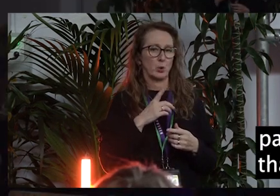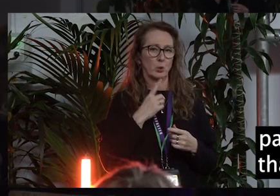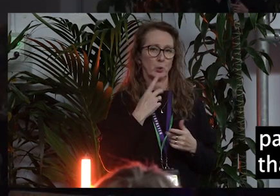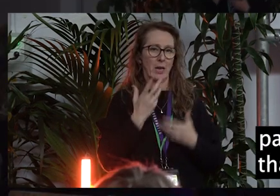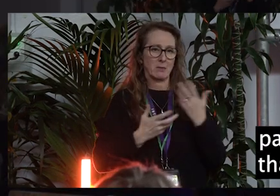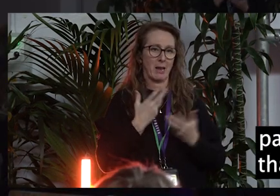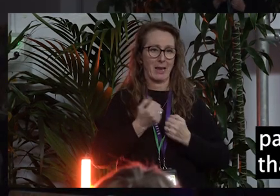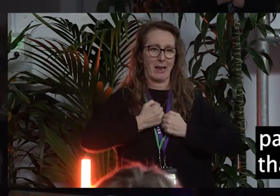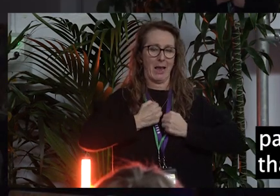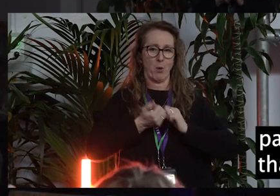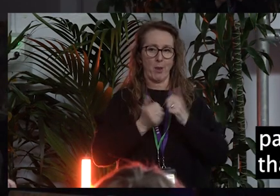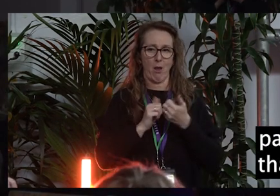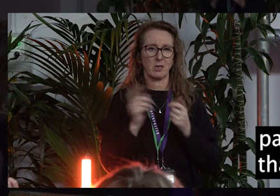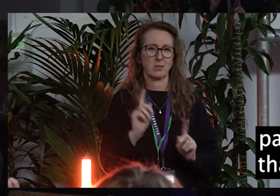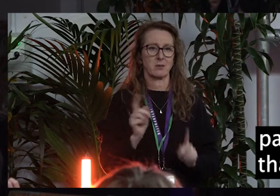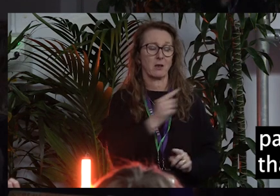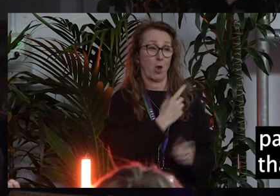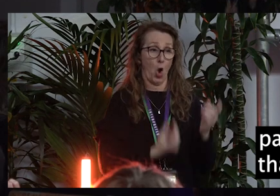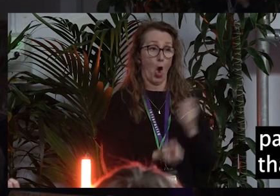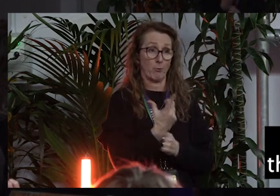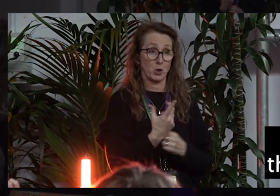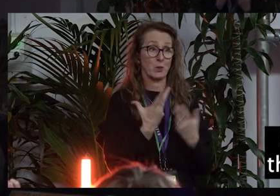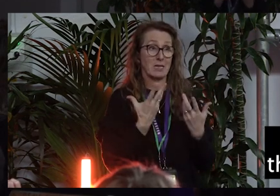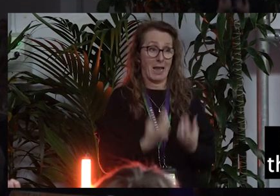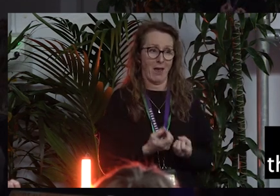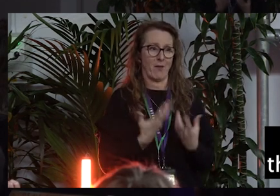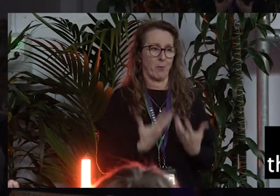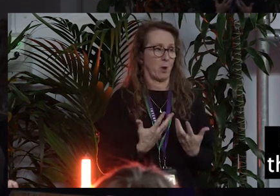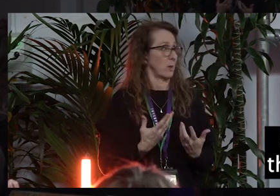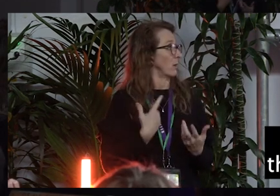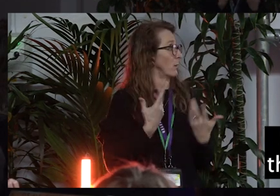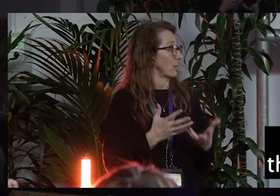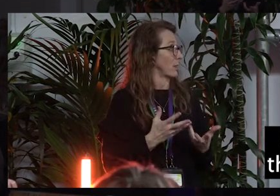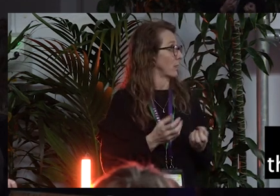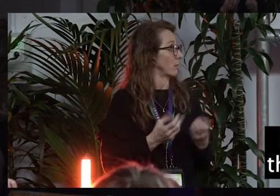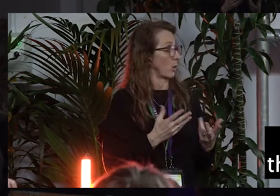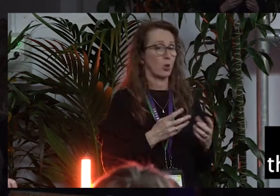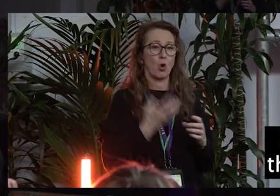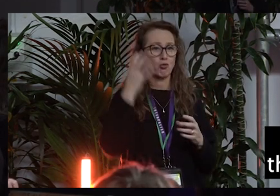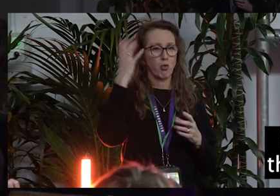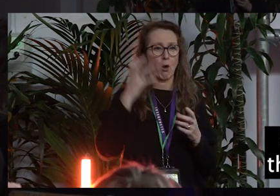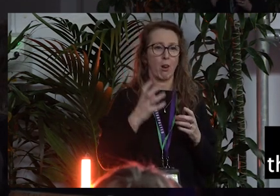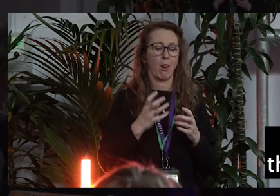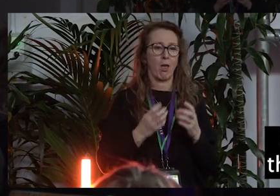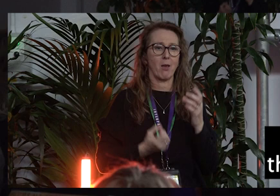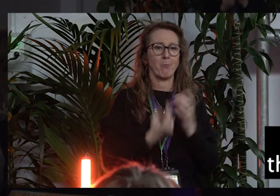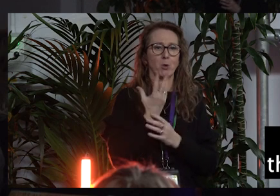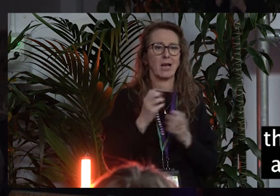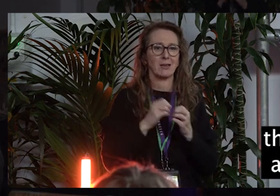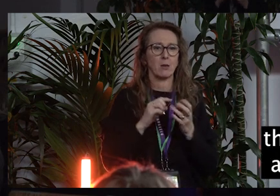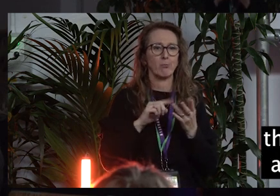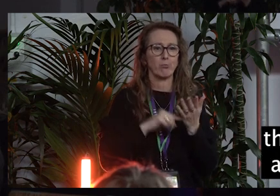our partners and the opportunities that we've got at the moment. So we just spent time with the Royal Botanics in